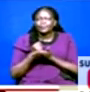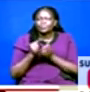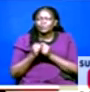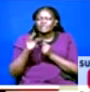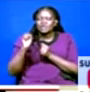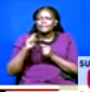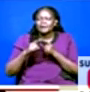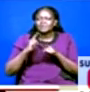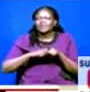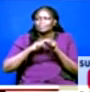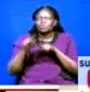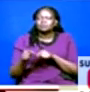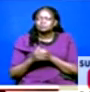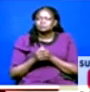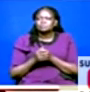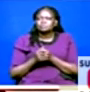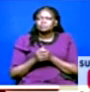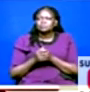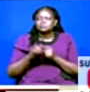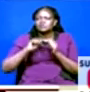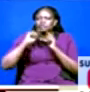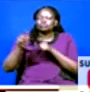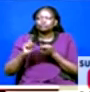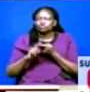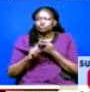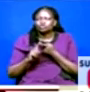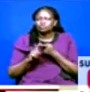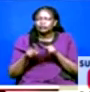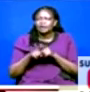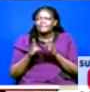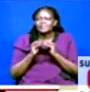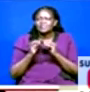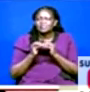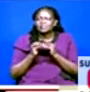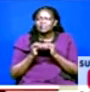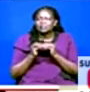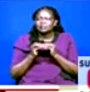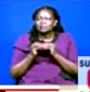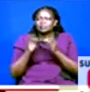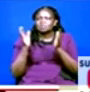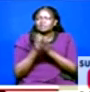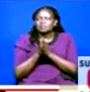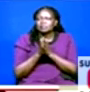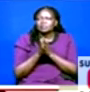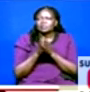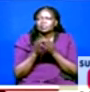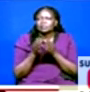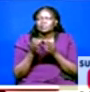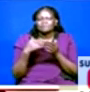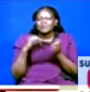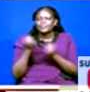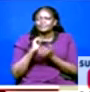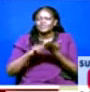when I went in, he had just rushed to the same meeting. Mm-hmm. And I wouldn't be able to discuss it